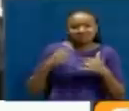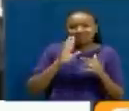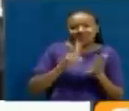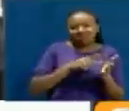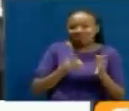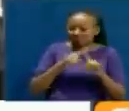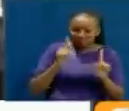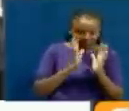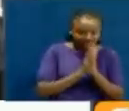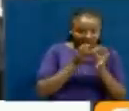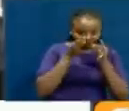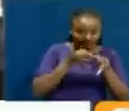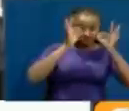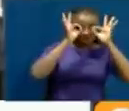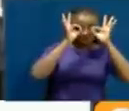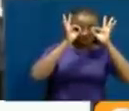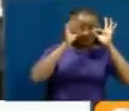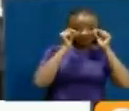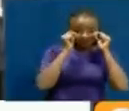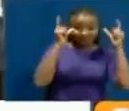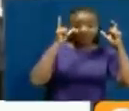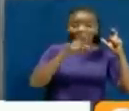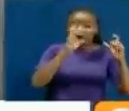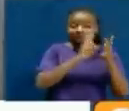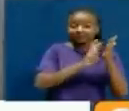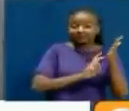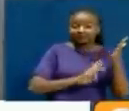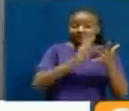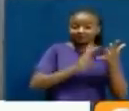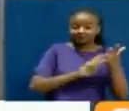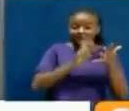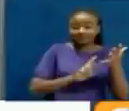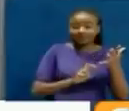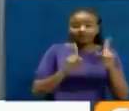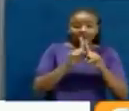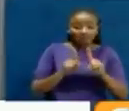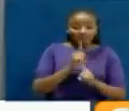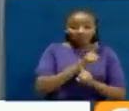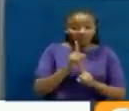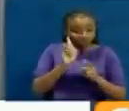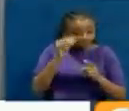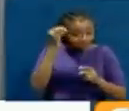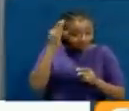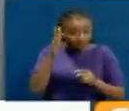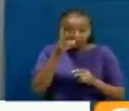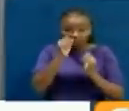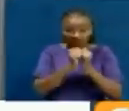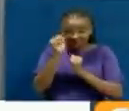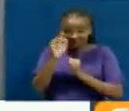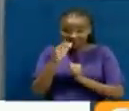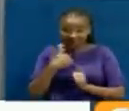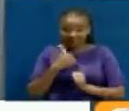of a generation that not only faced a pandemic during their exam year, but also had to deal with a teacher strike in